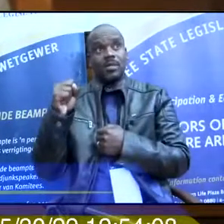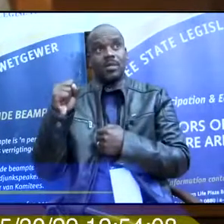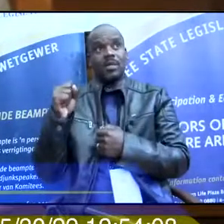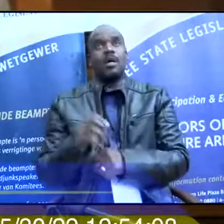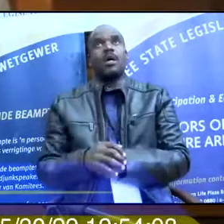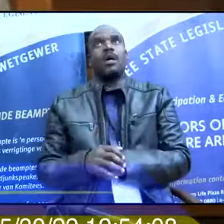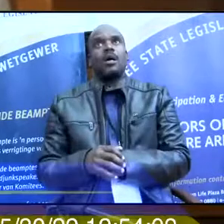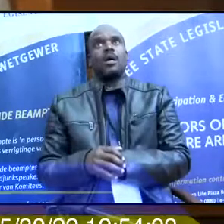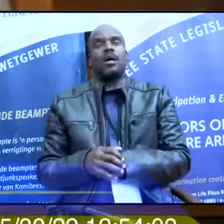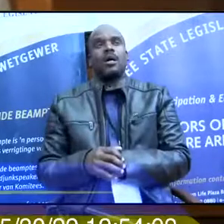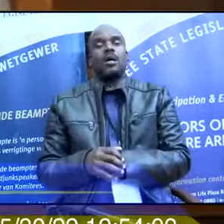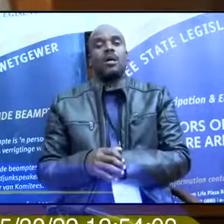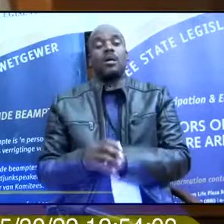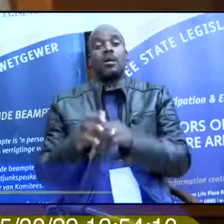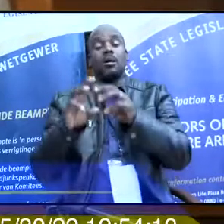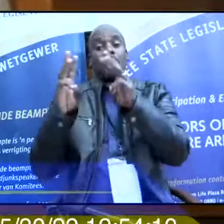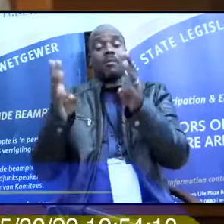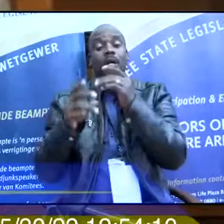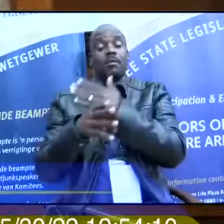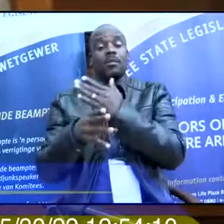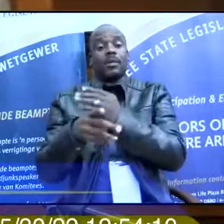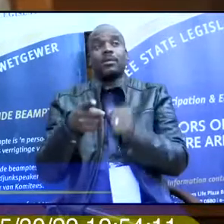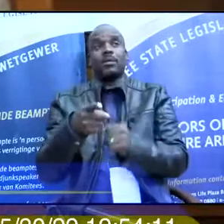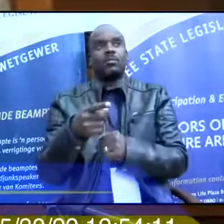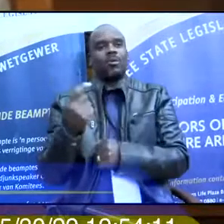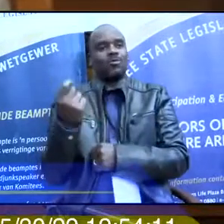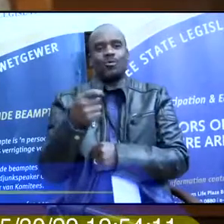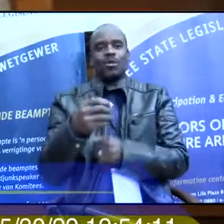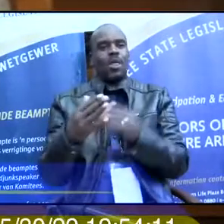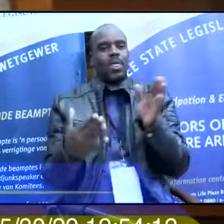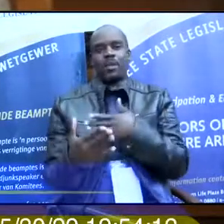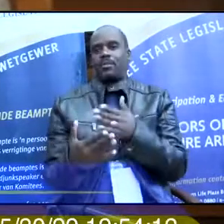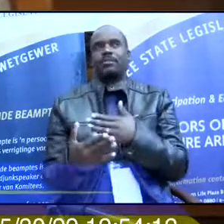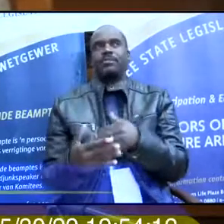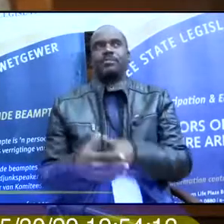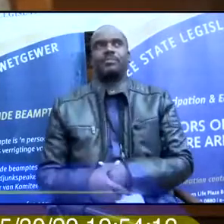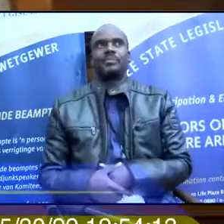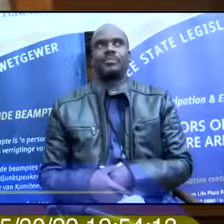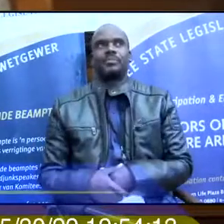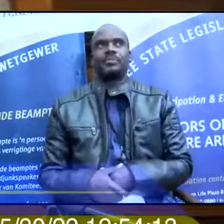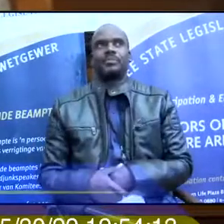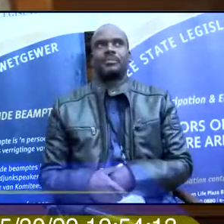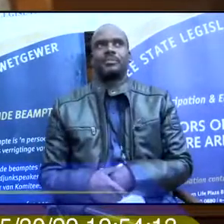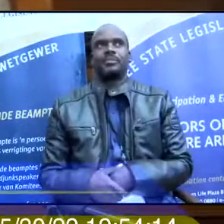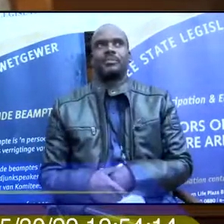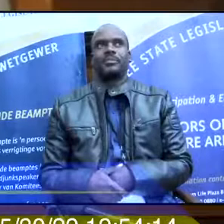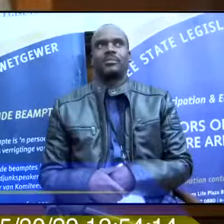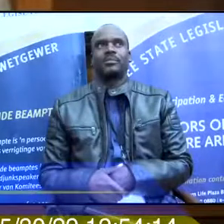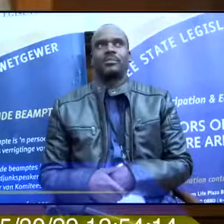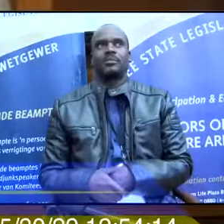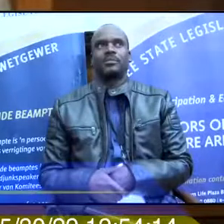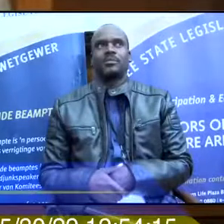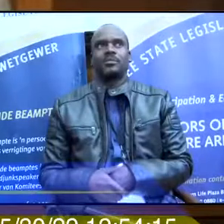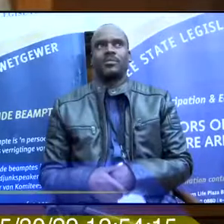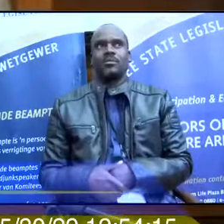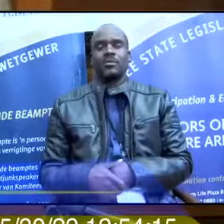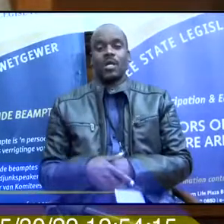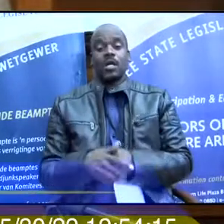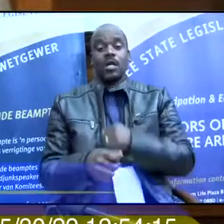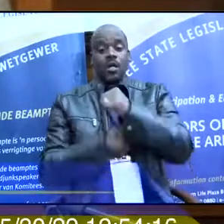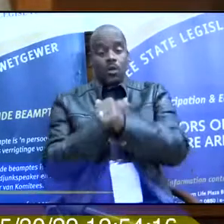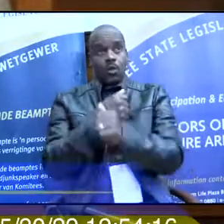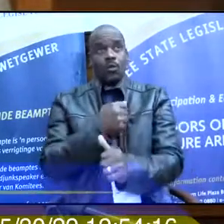now when there is intervention when things are supposed to be normal this month they are not